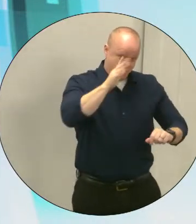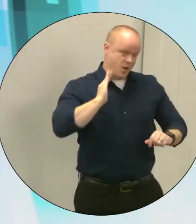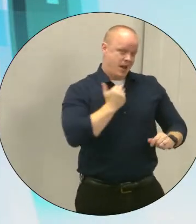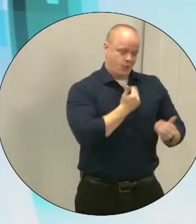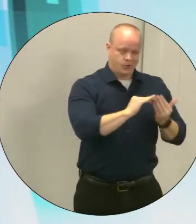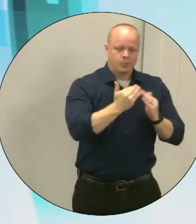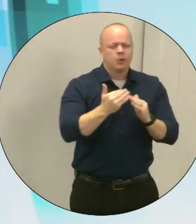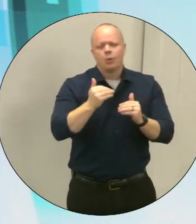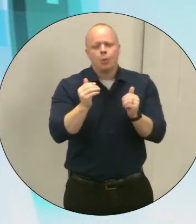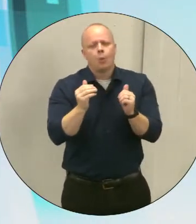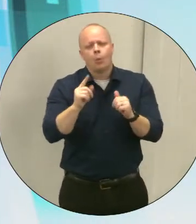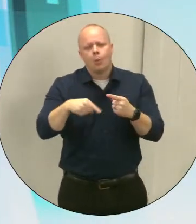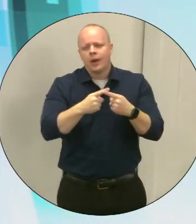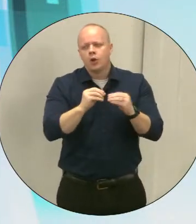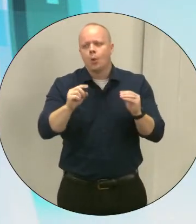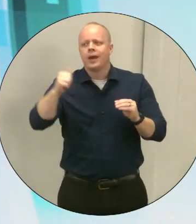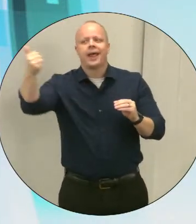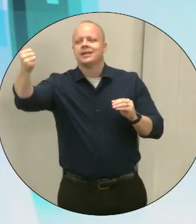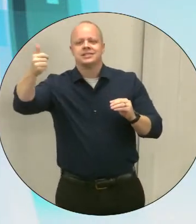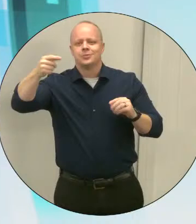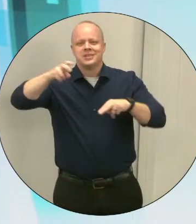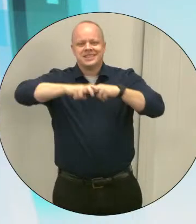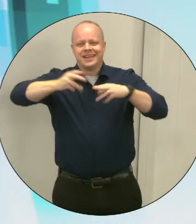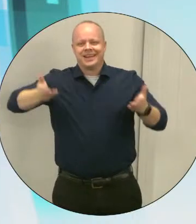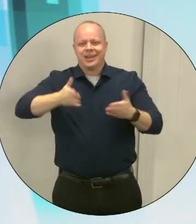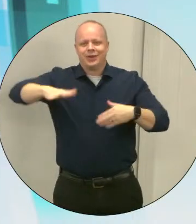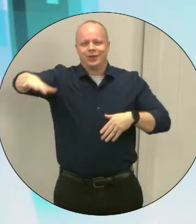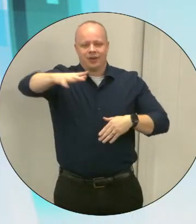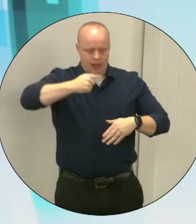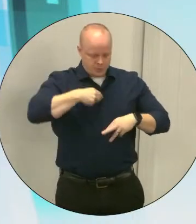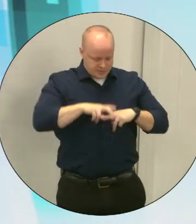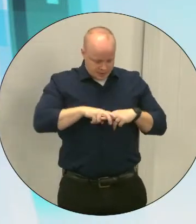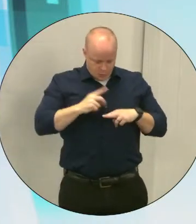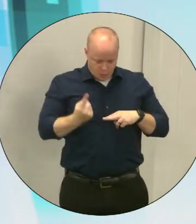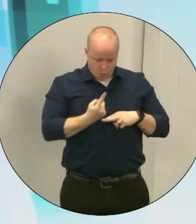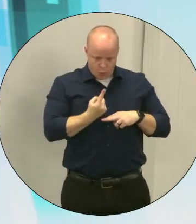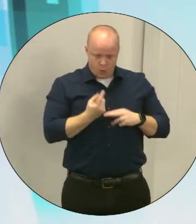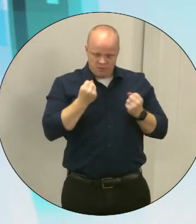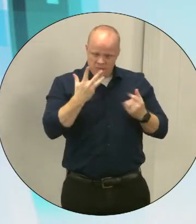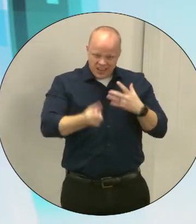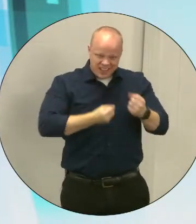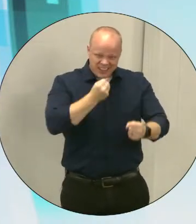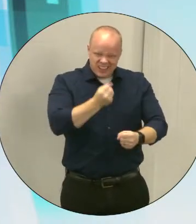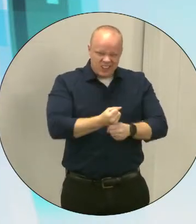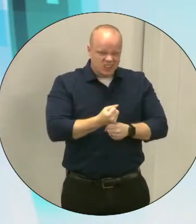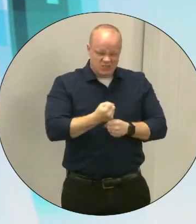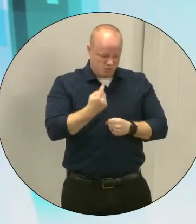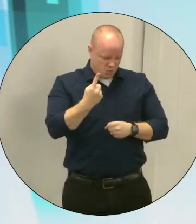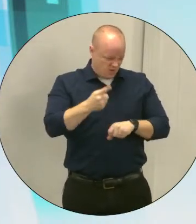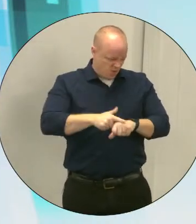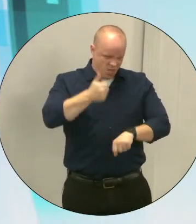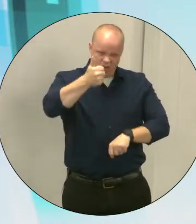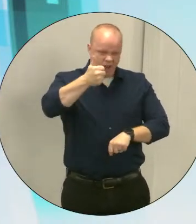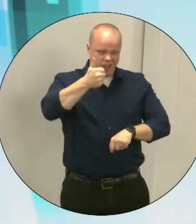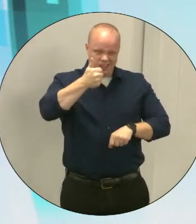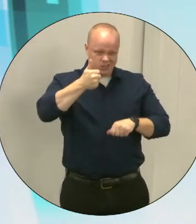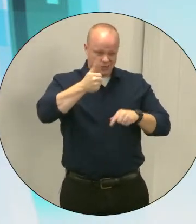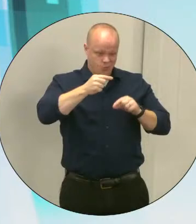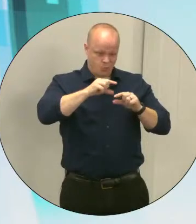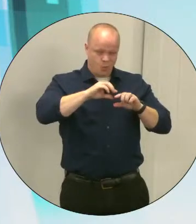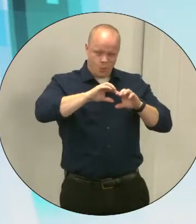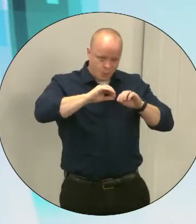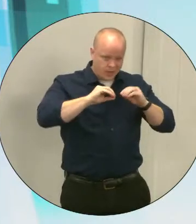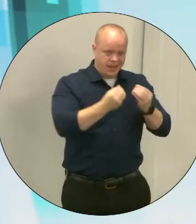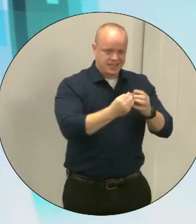when no one else was sitting in here. When I was sitting here by myself for many years, I'm one of the longest organizations that's been